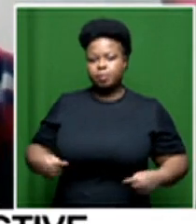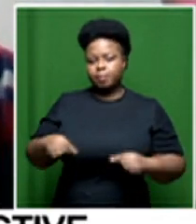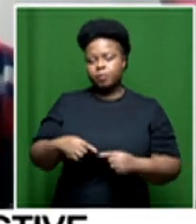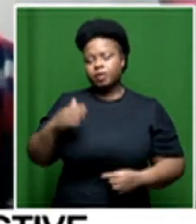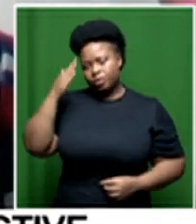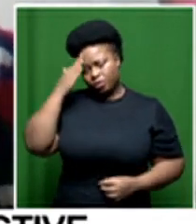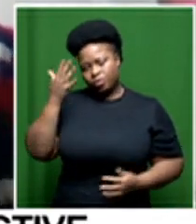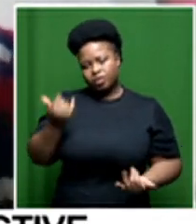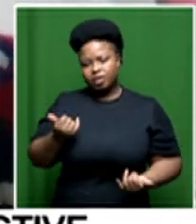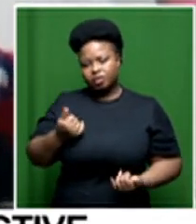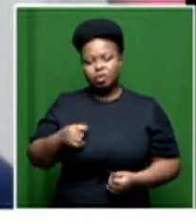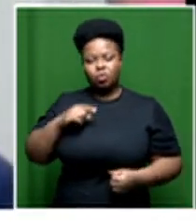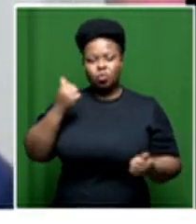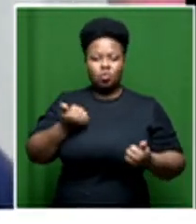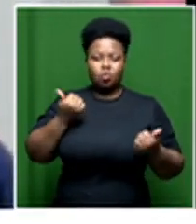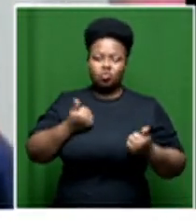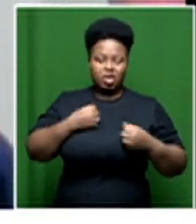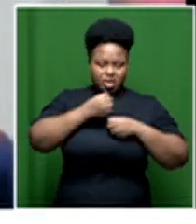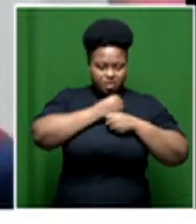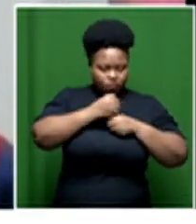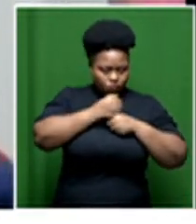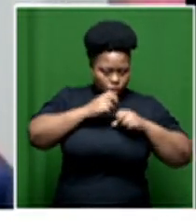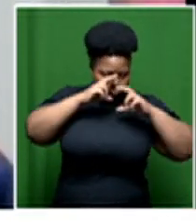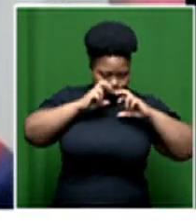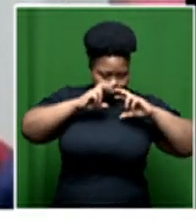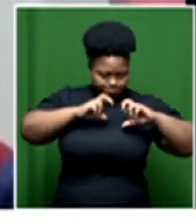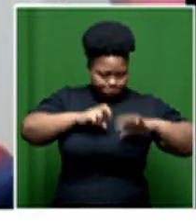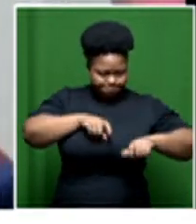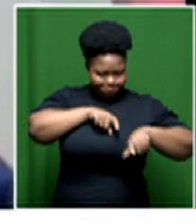have passed the trial because it has been tested to about